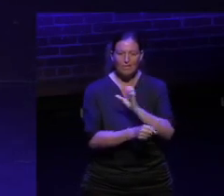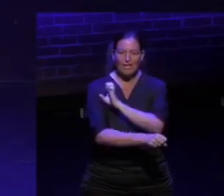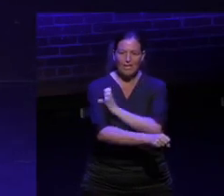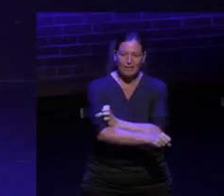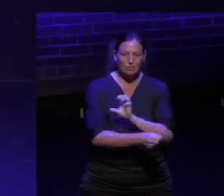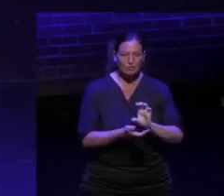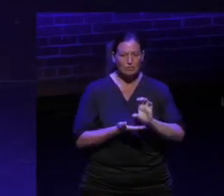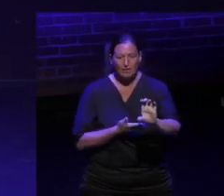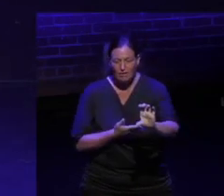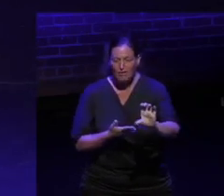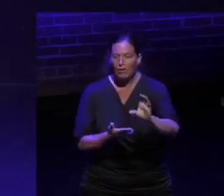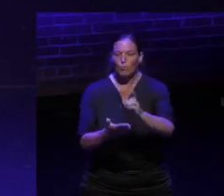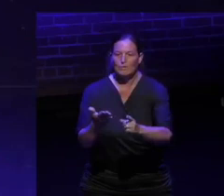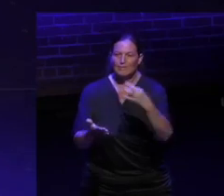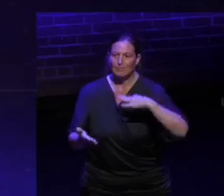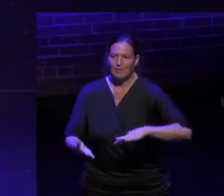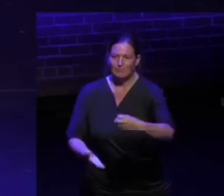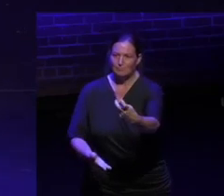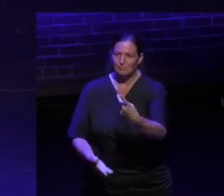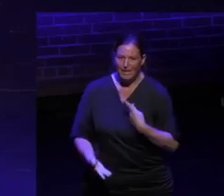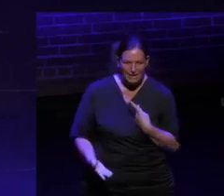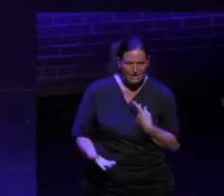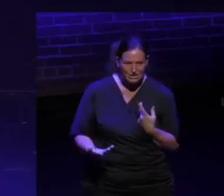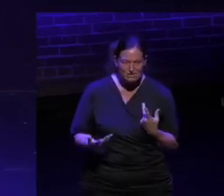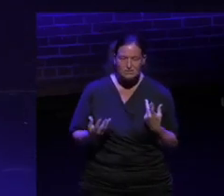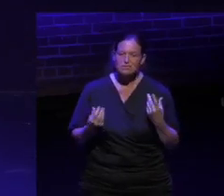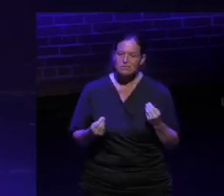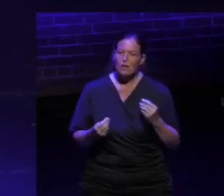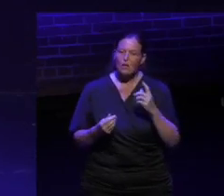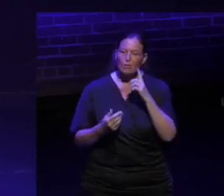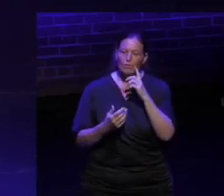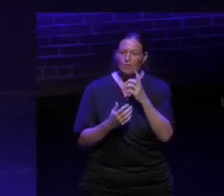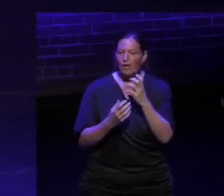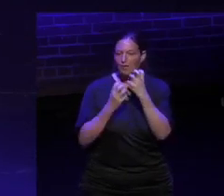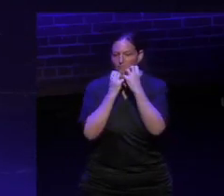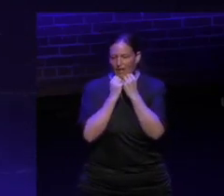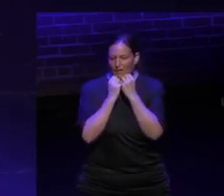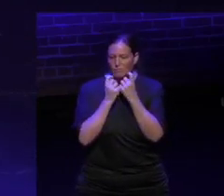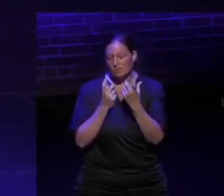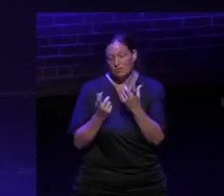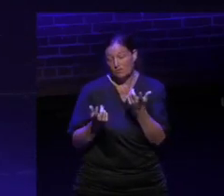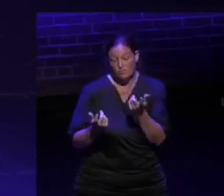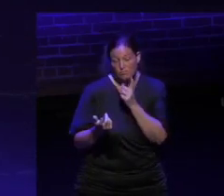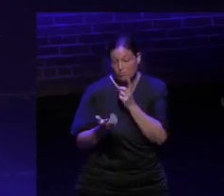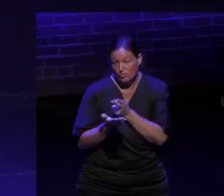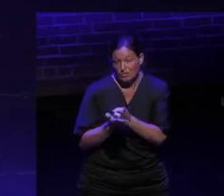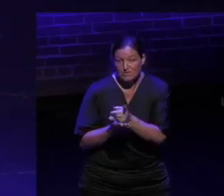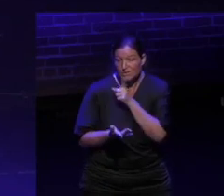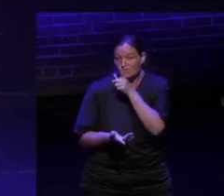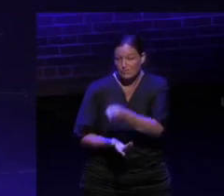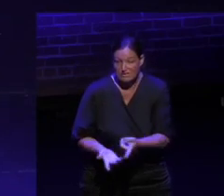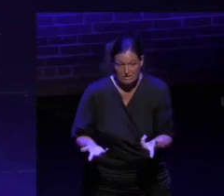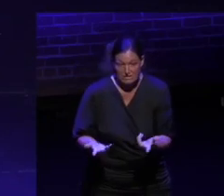spending taxpayer dollars. So we tend to always look at the economic benefits, but the intrinsic value here is so real, and I think understood by many